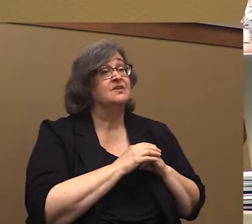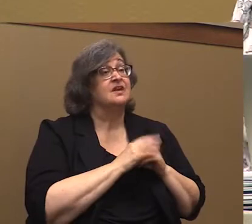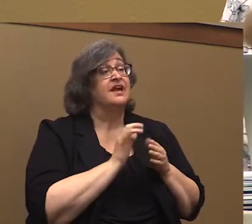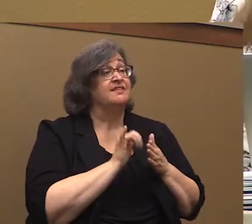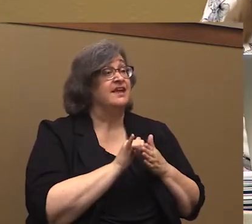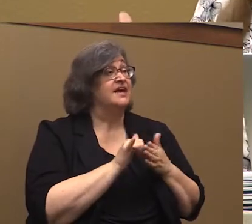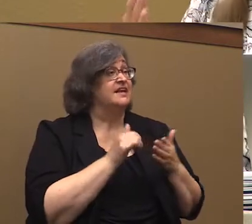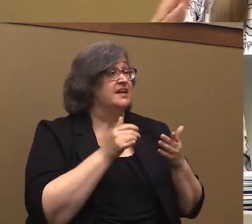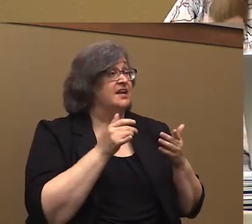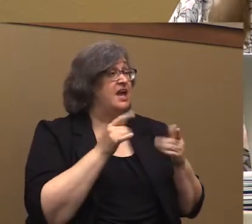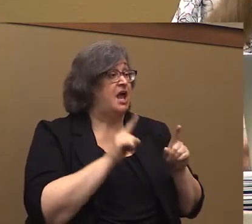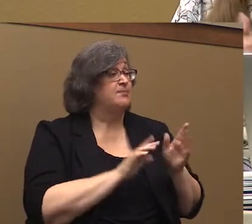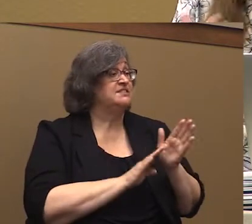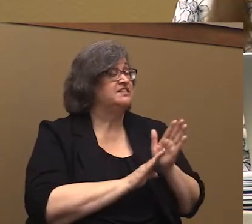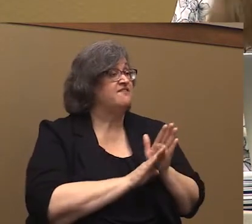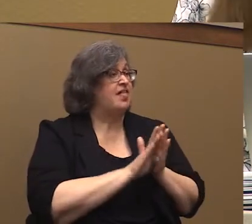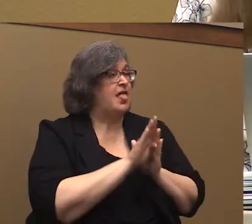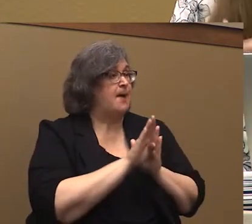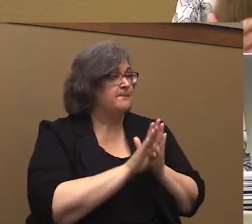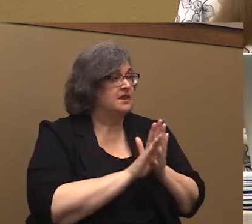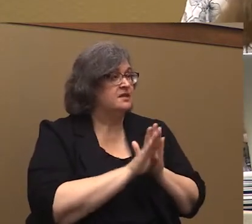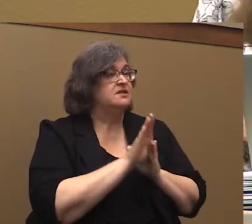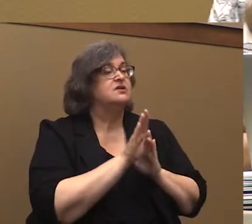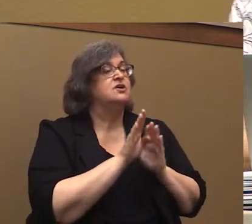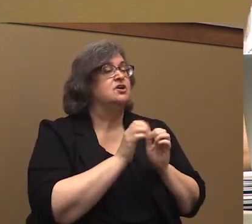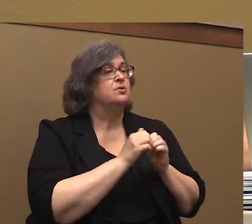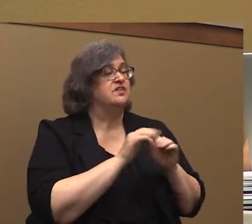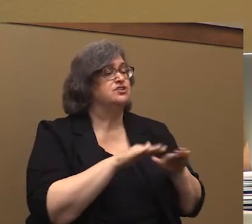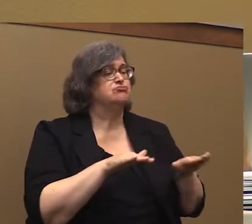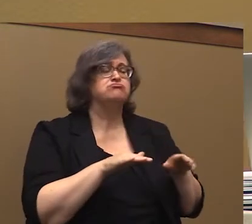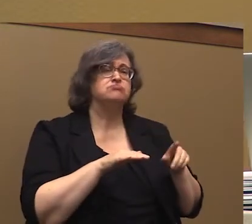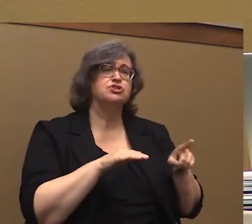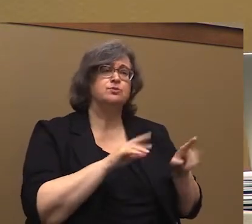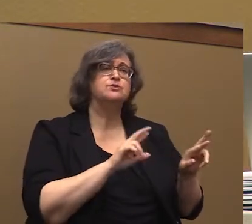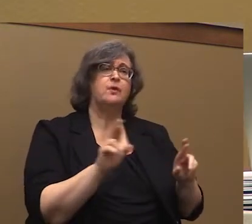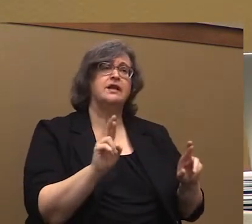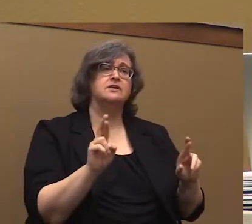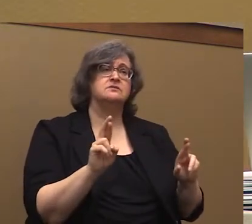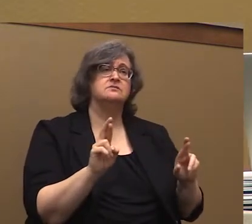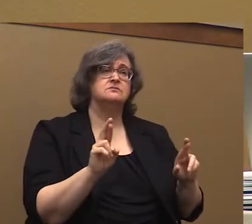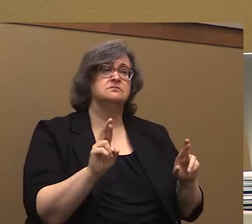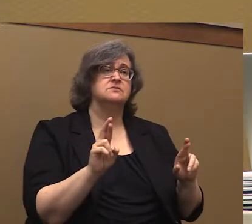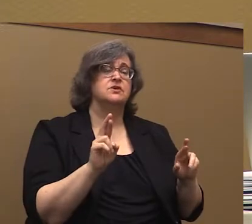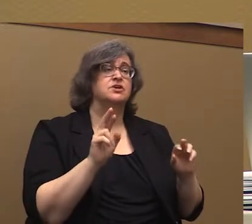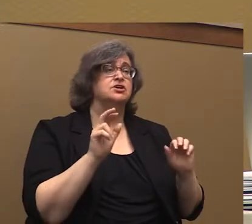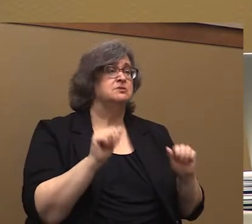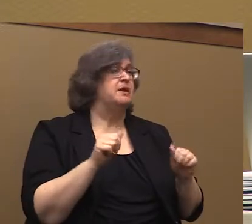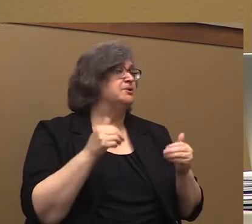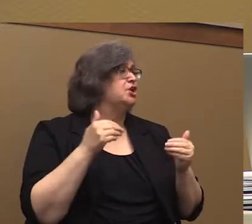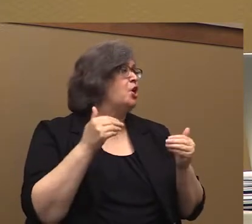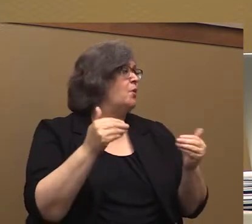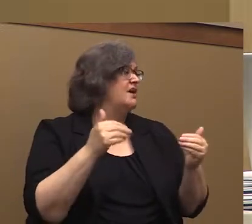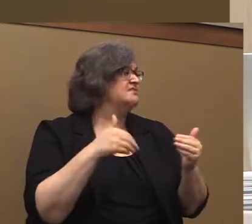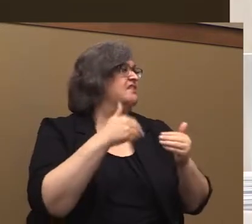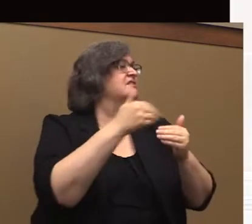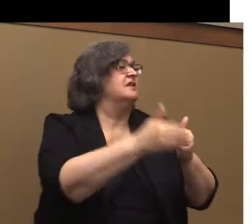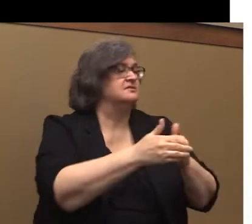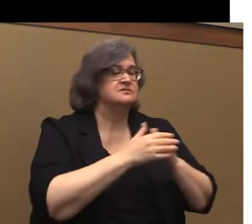this does happen developmentally with children, and she was just ready to be able to go